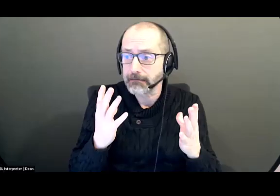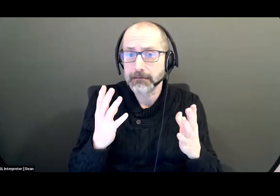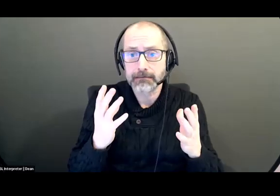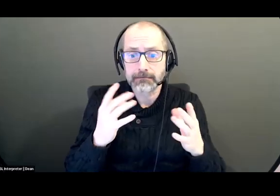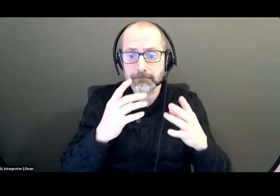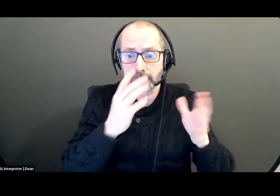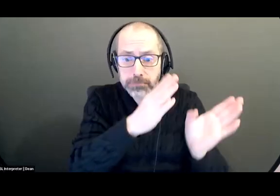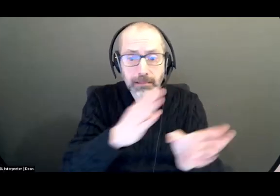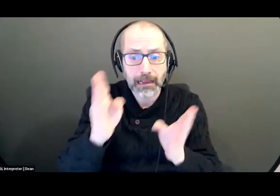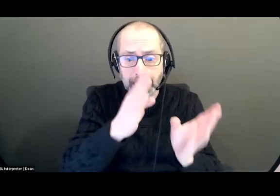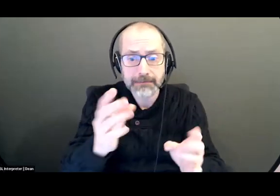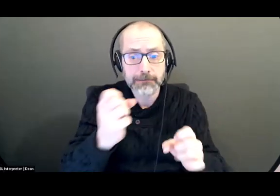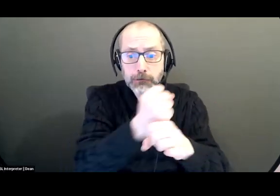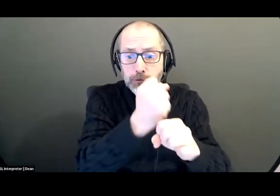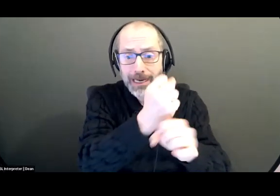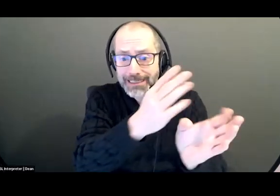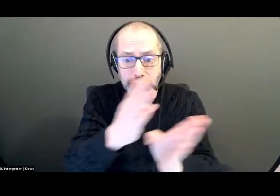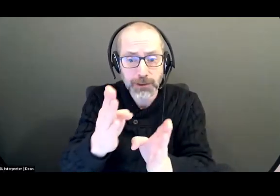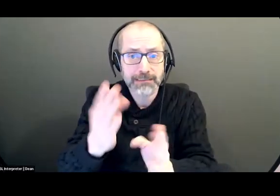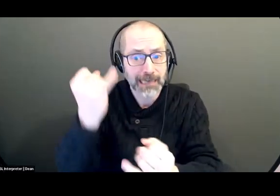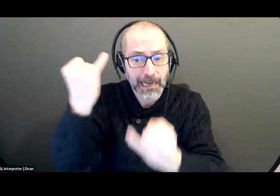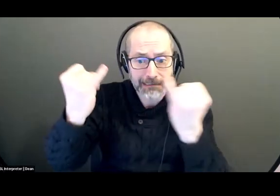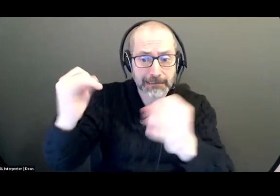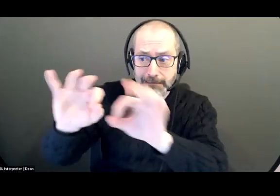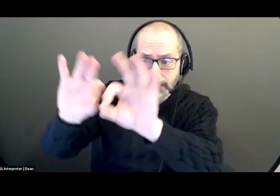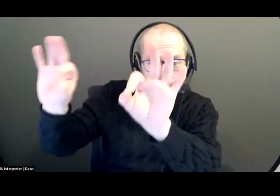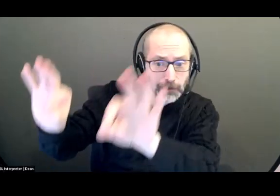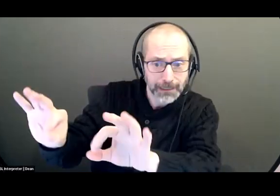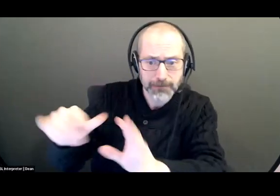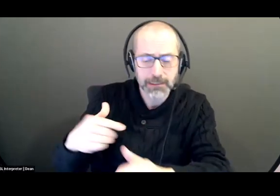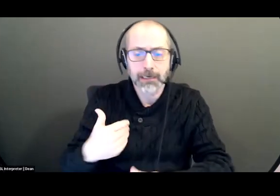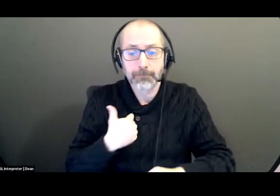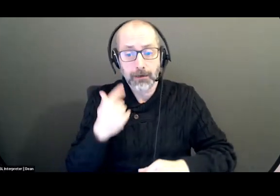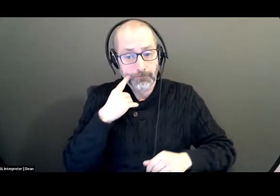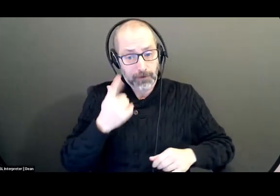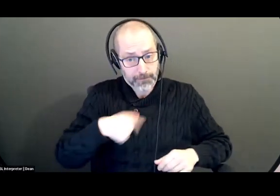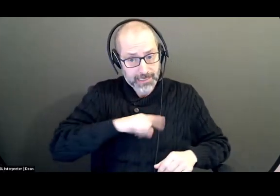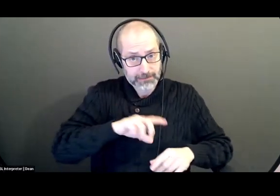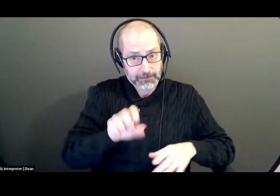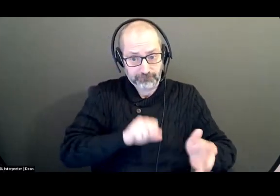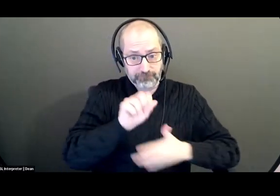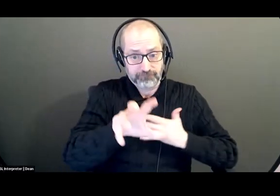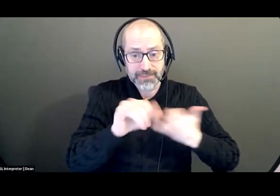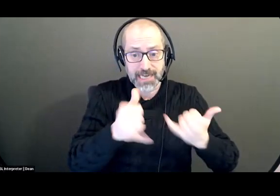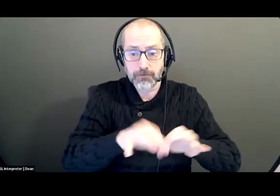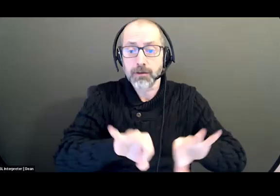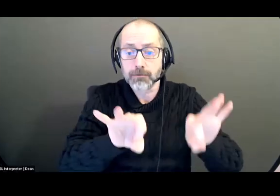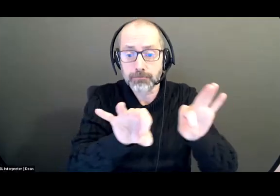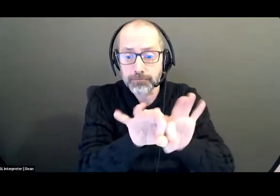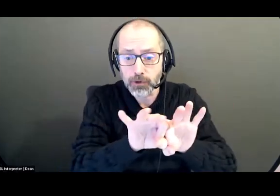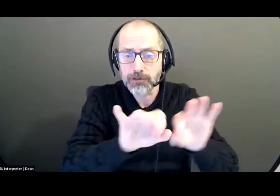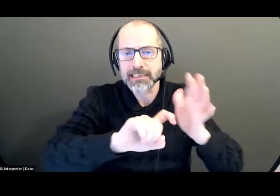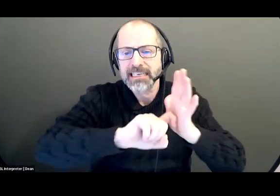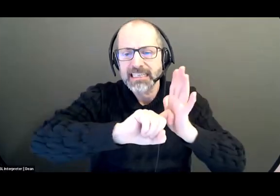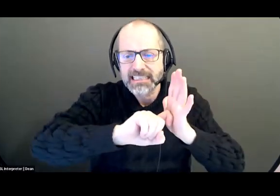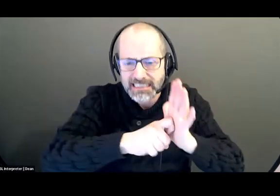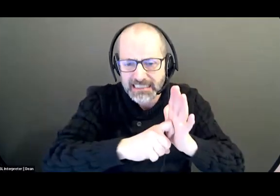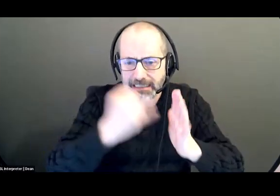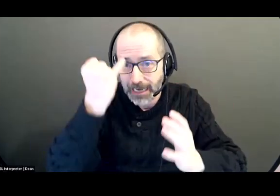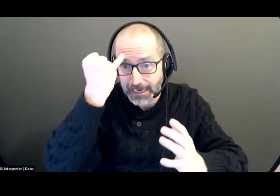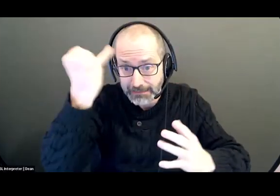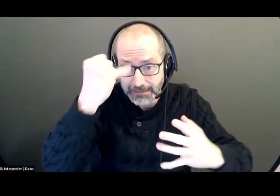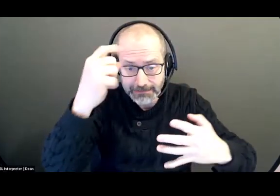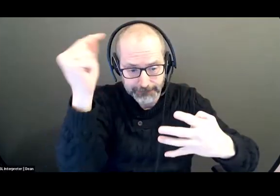please. There are many strategies and frameworks that support this work, but what you're going to hear from us is a couple of our